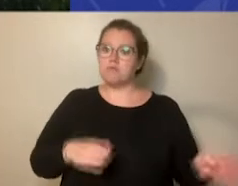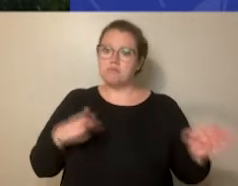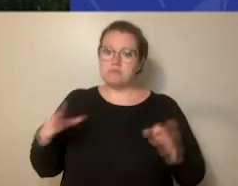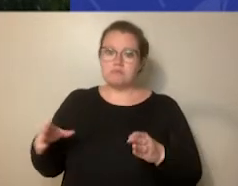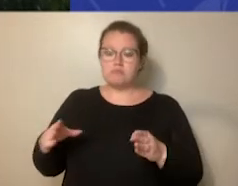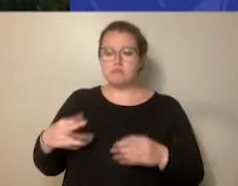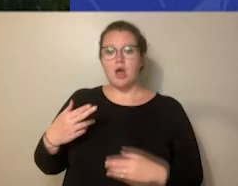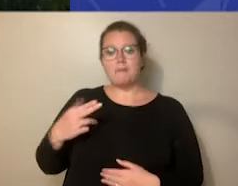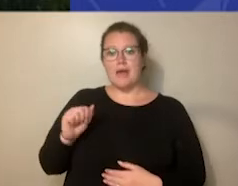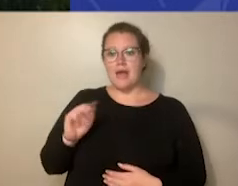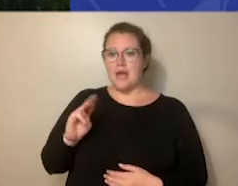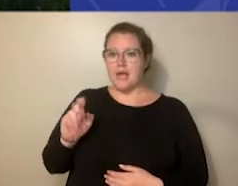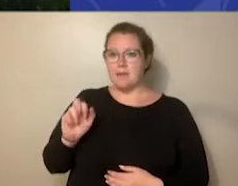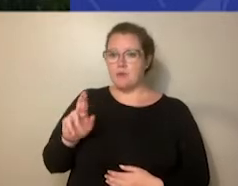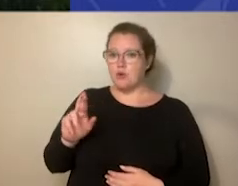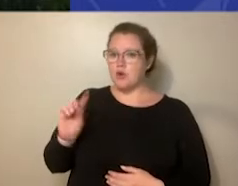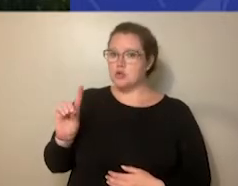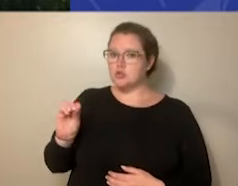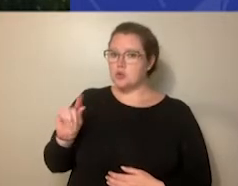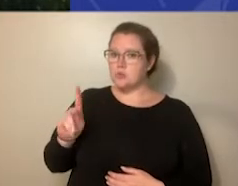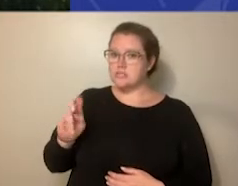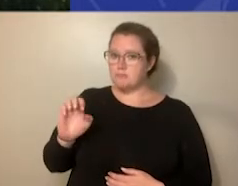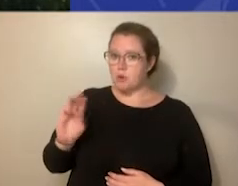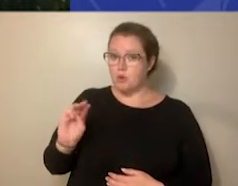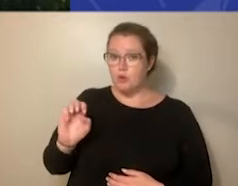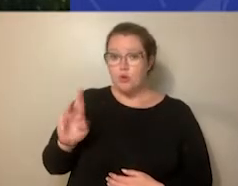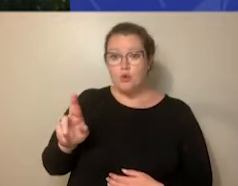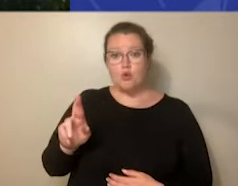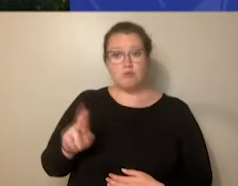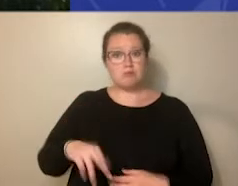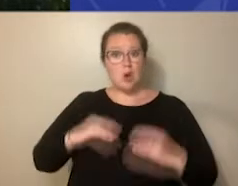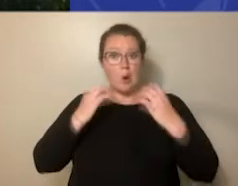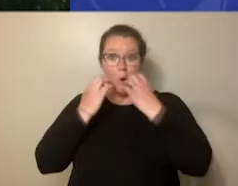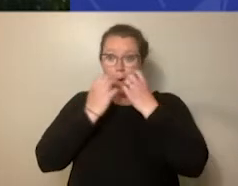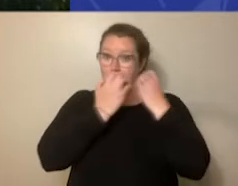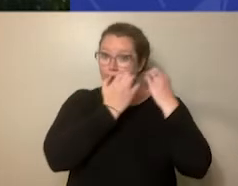hammered dulcimer, some harmonica, and so I would say